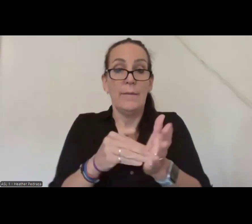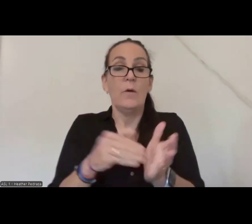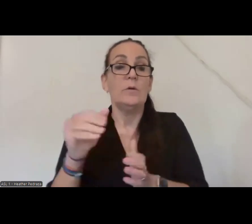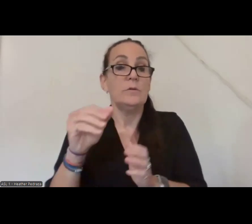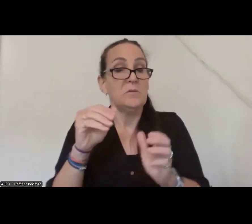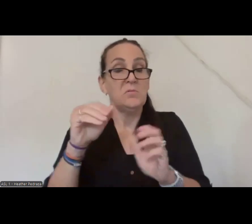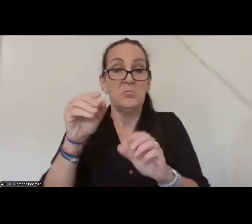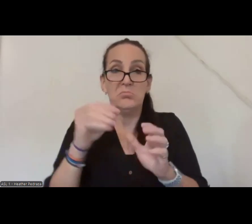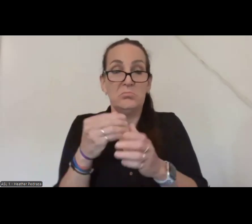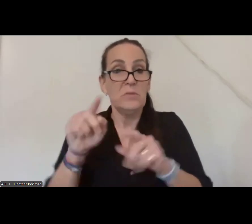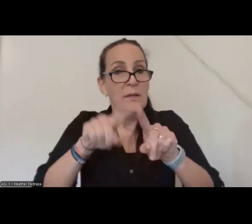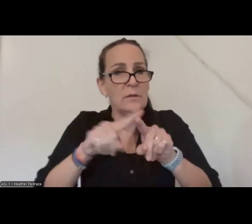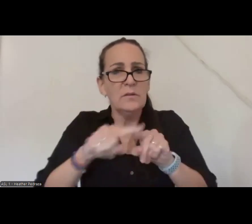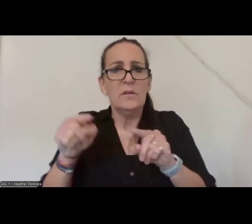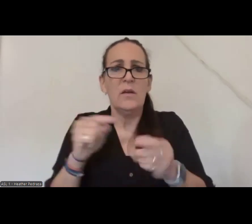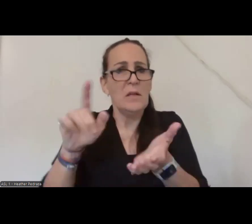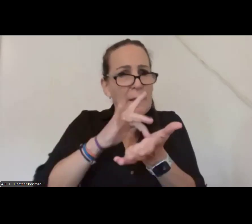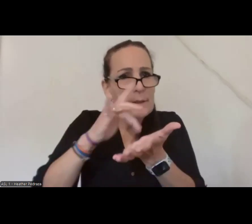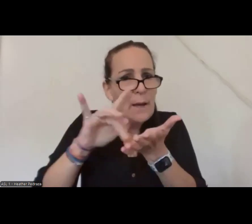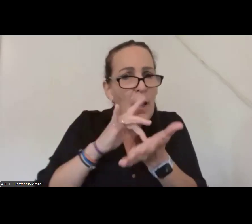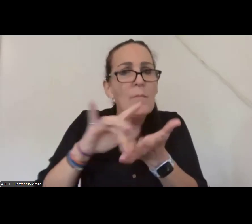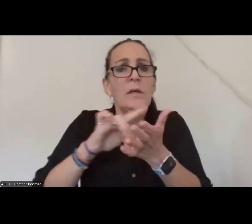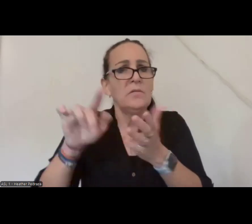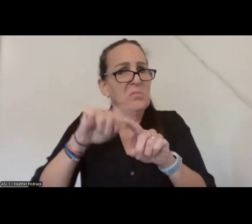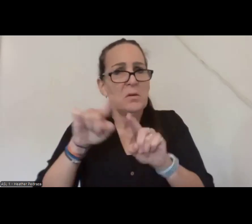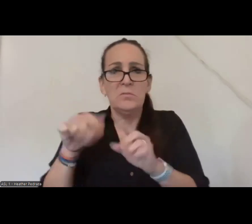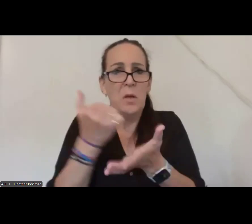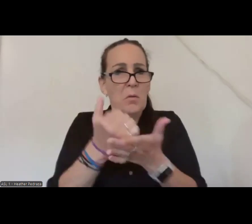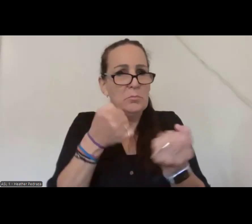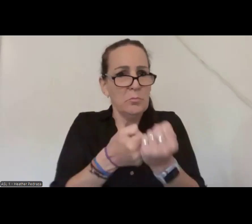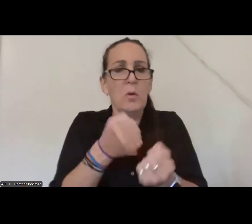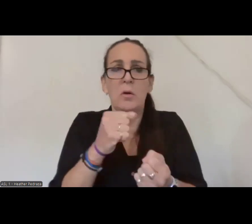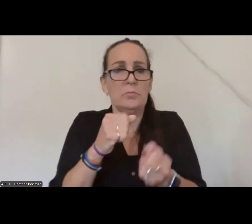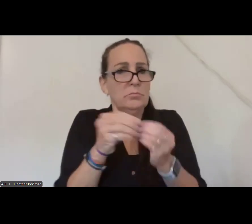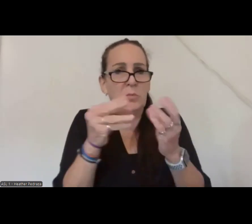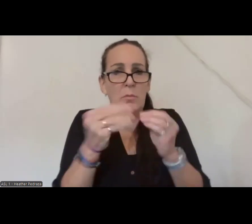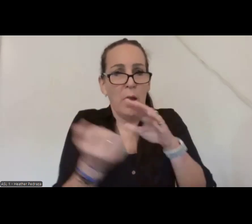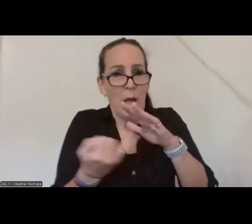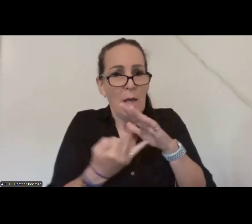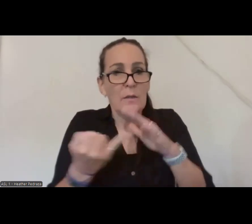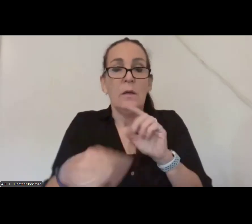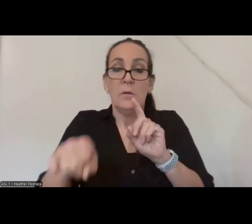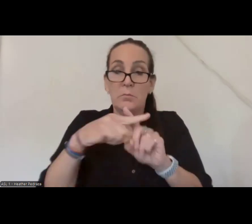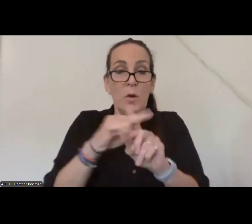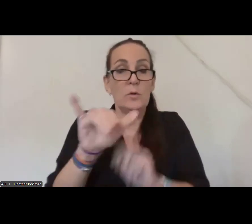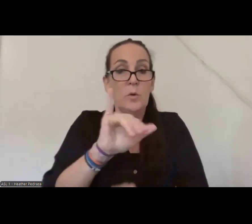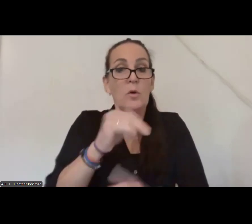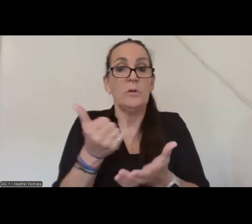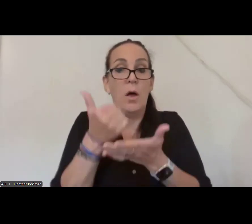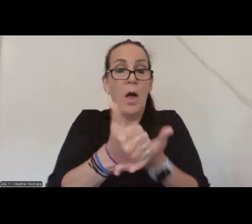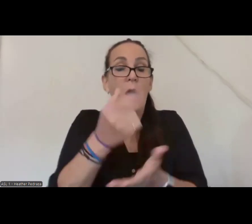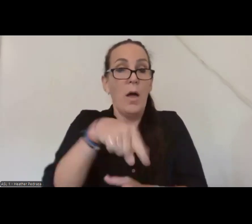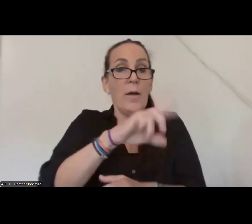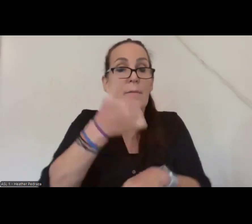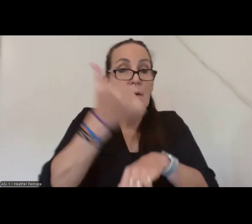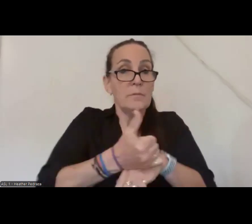populations. Continuing to move people out of nursing homes into the community-based setting of their choice through the California